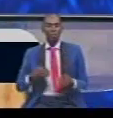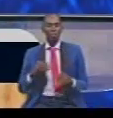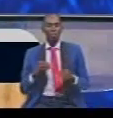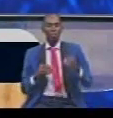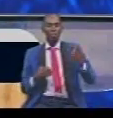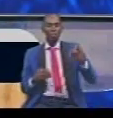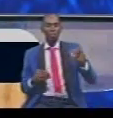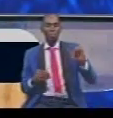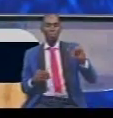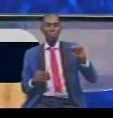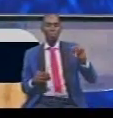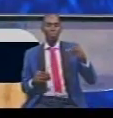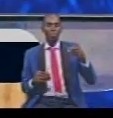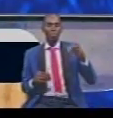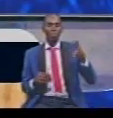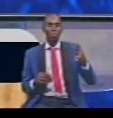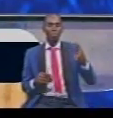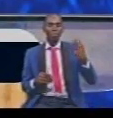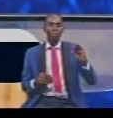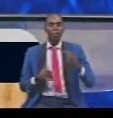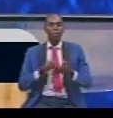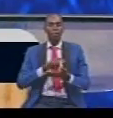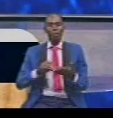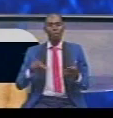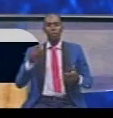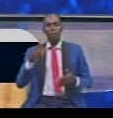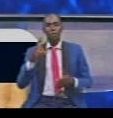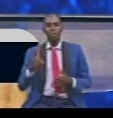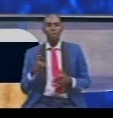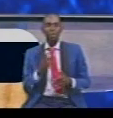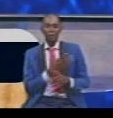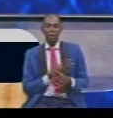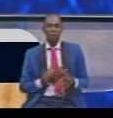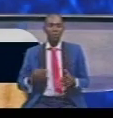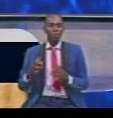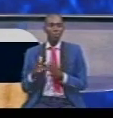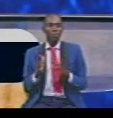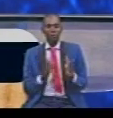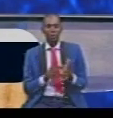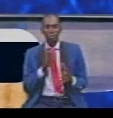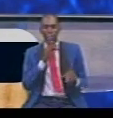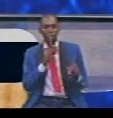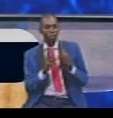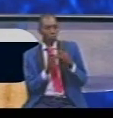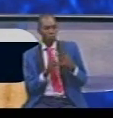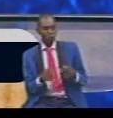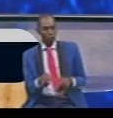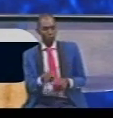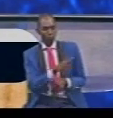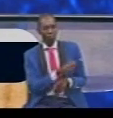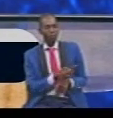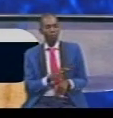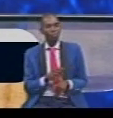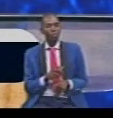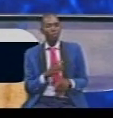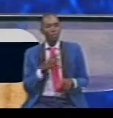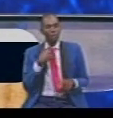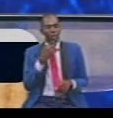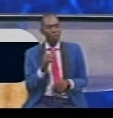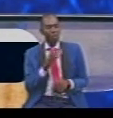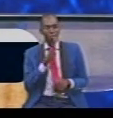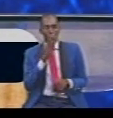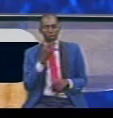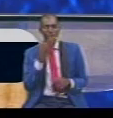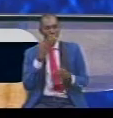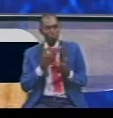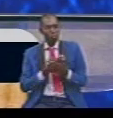27, Jesus spake unto them, saying, be of good cheer, it is